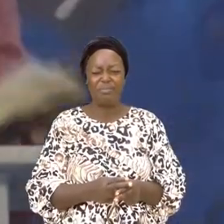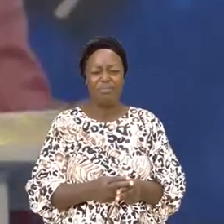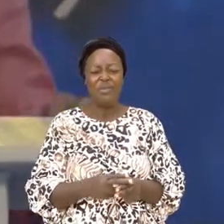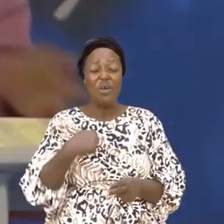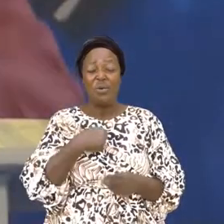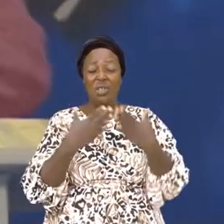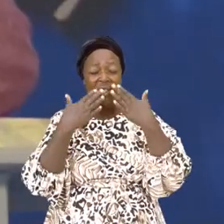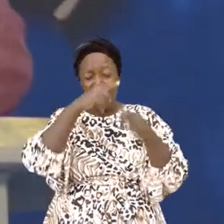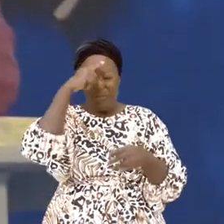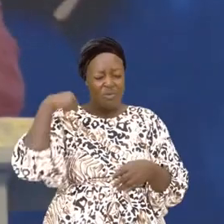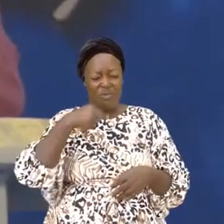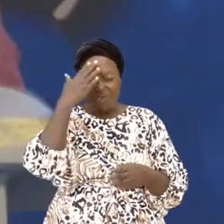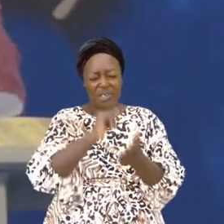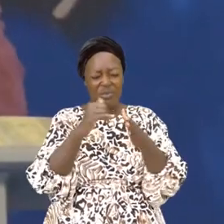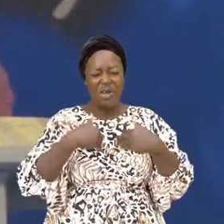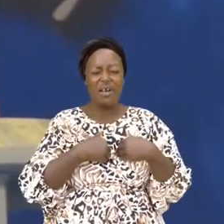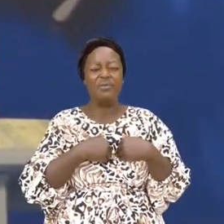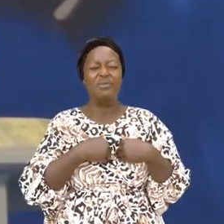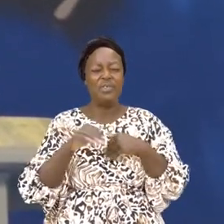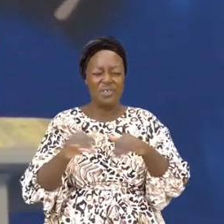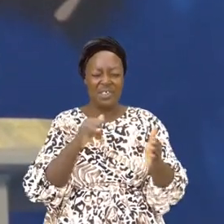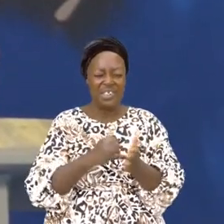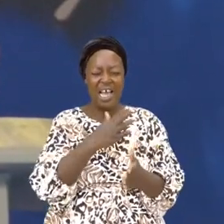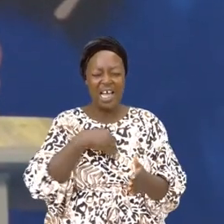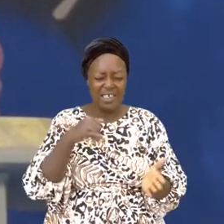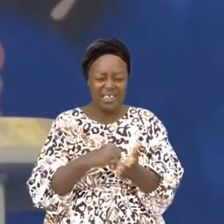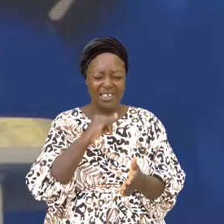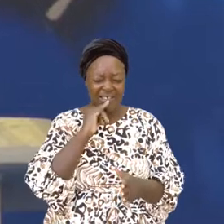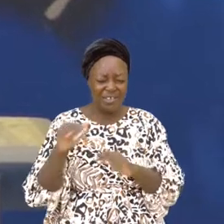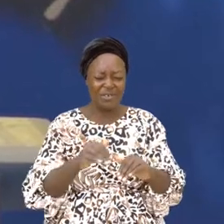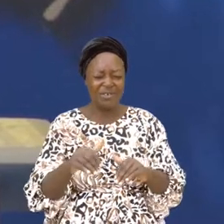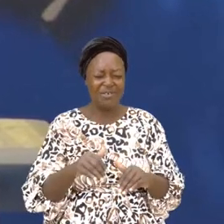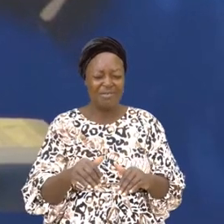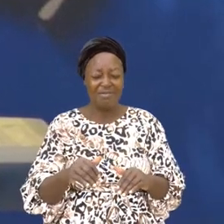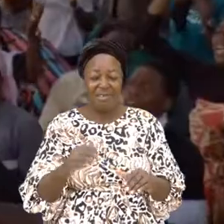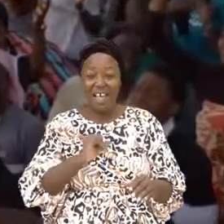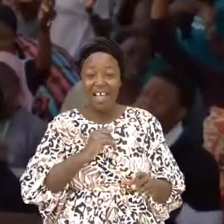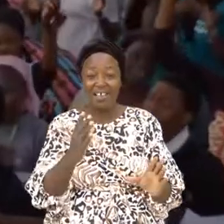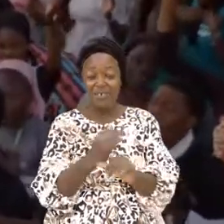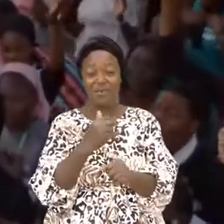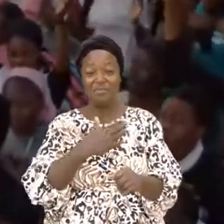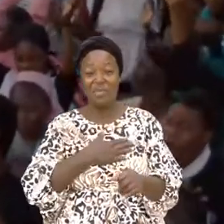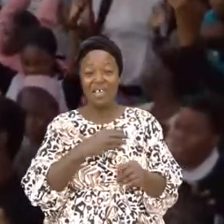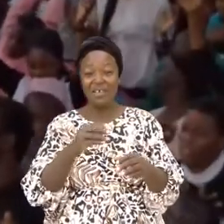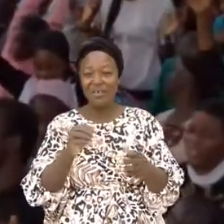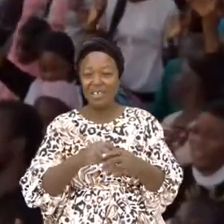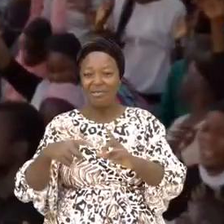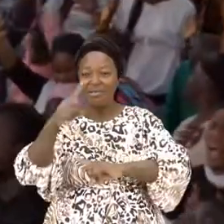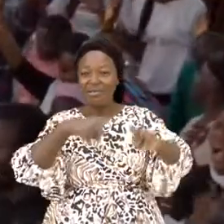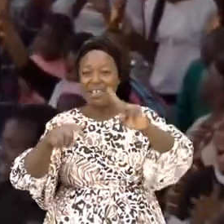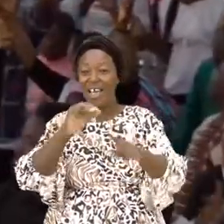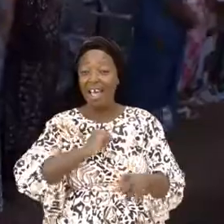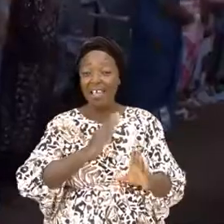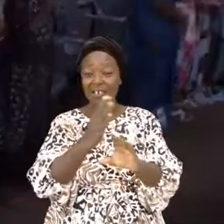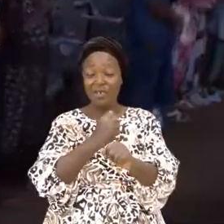thank you because we know it is done. I got my own. I got my